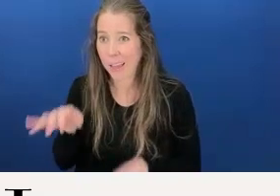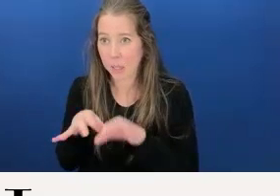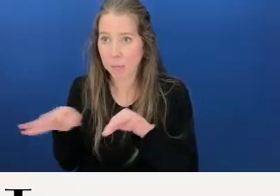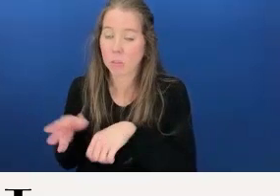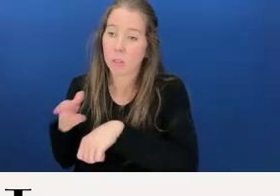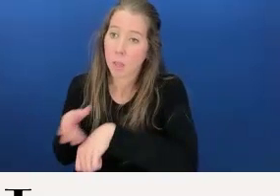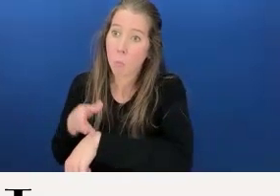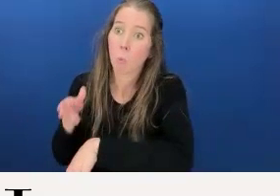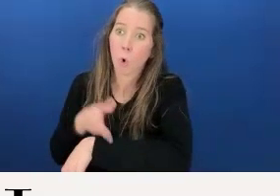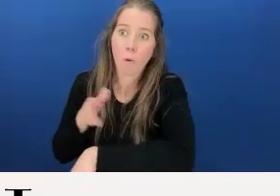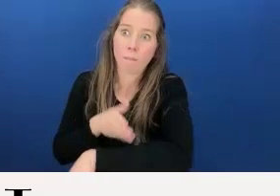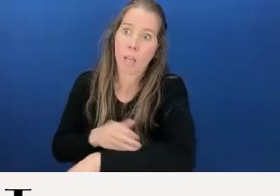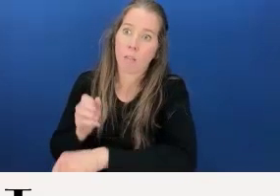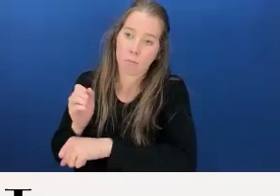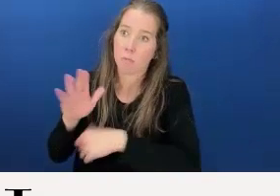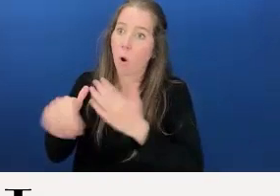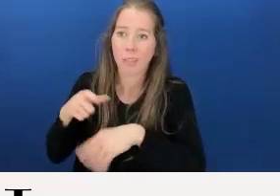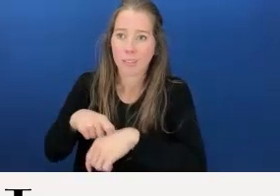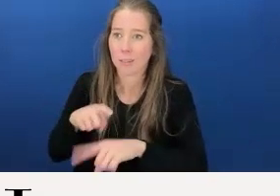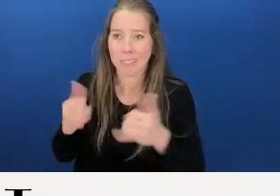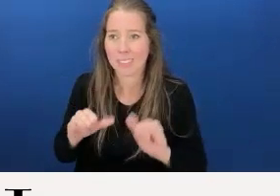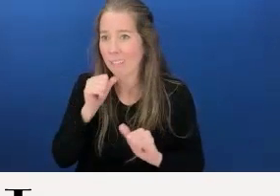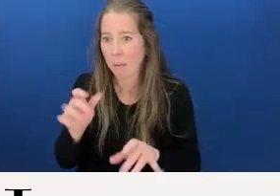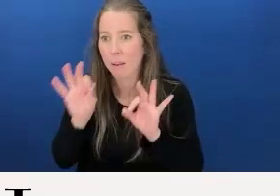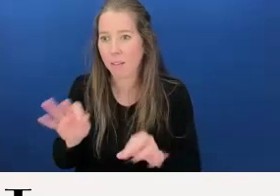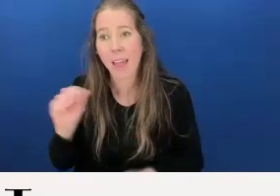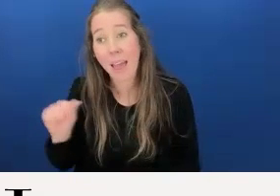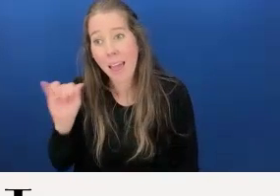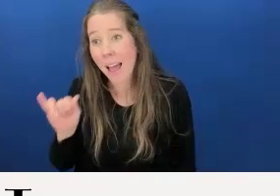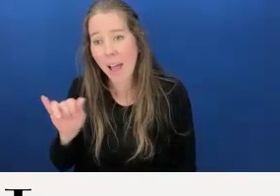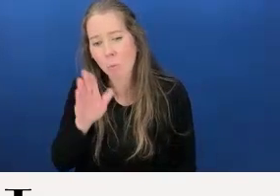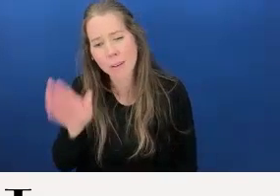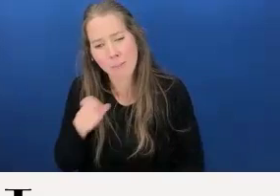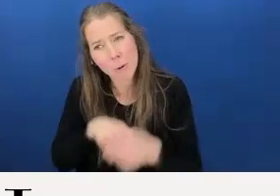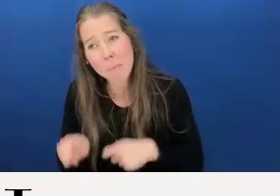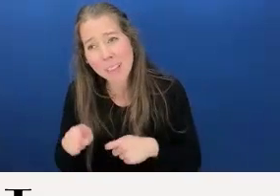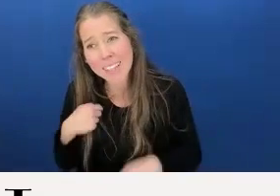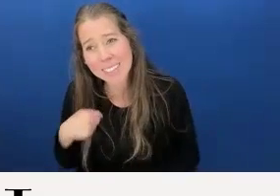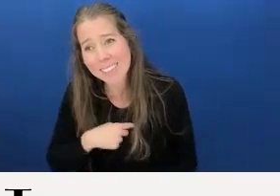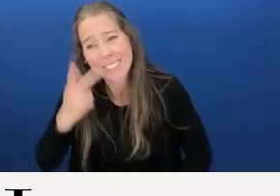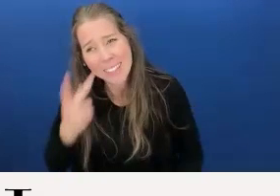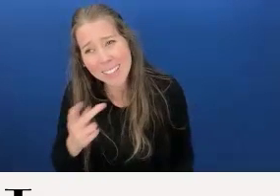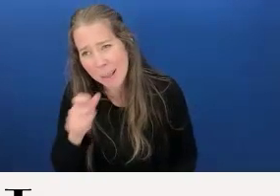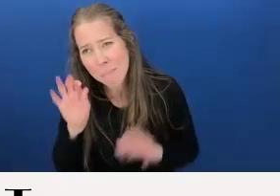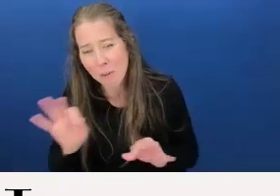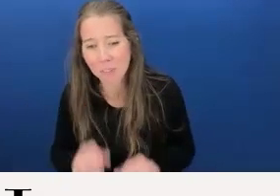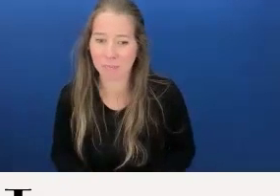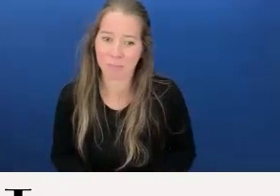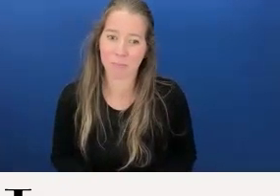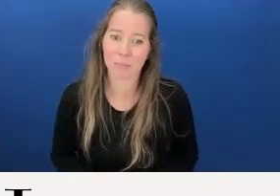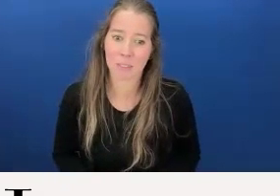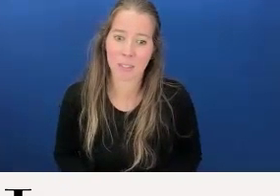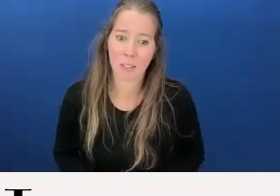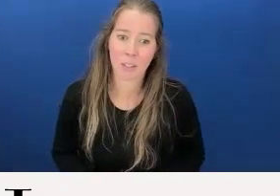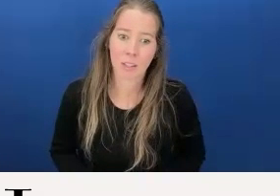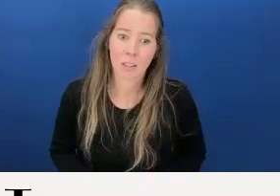the time. But it's not perfect. See, AI is never going to replace us. It's not perfect. But the